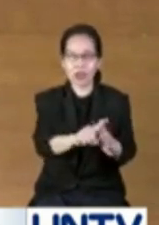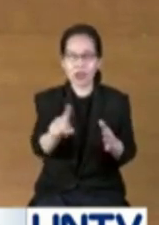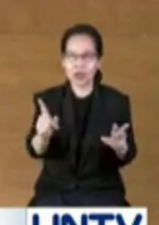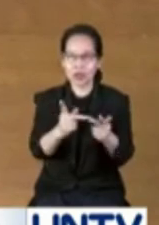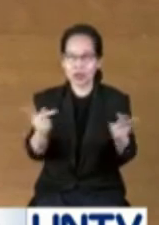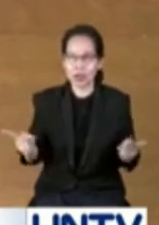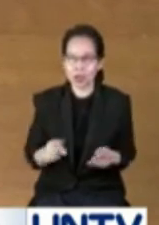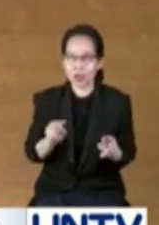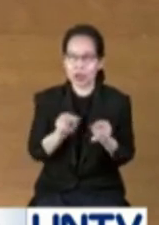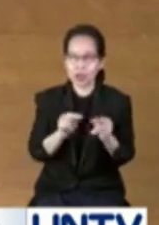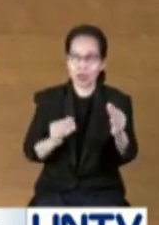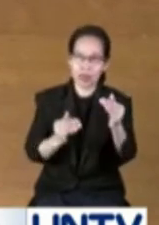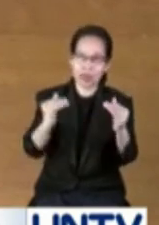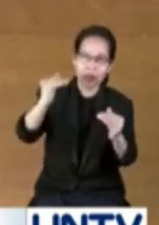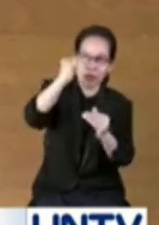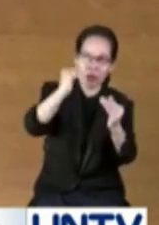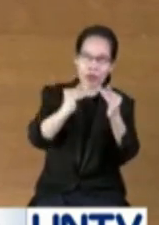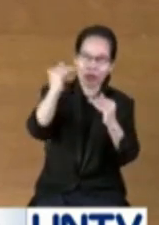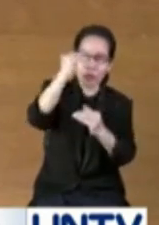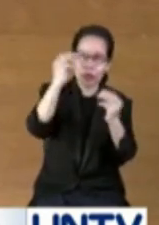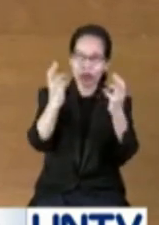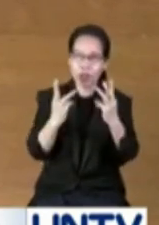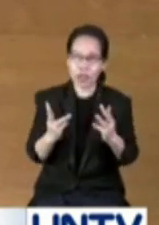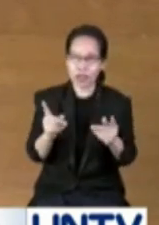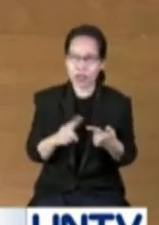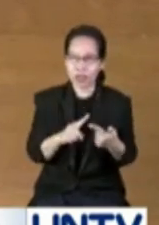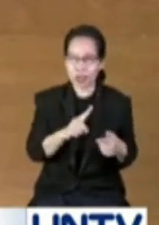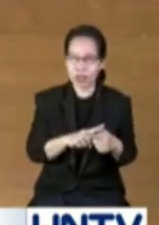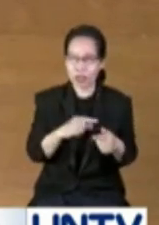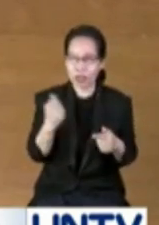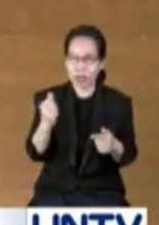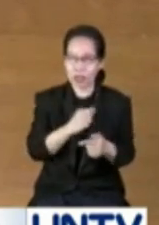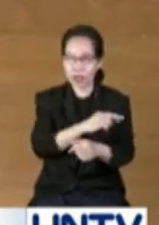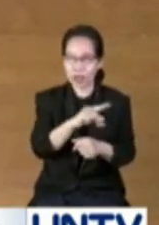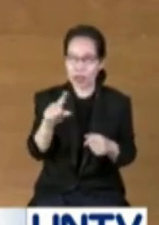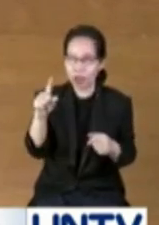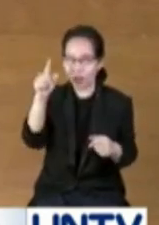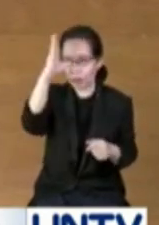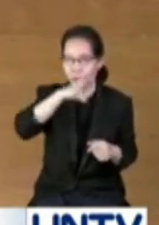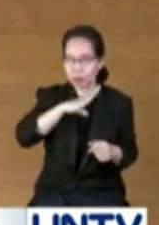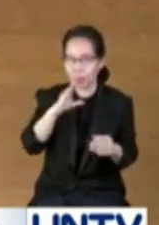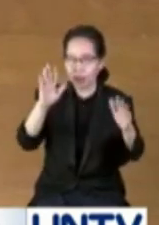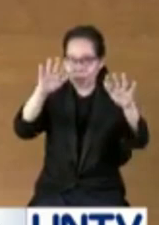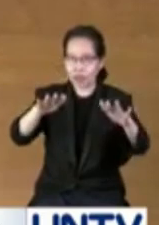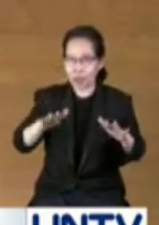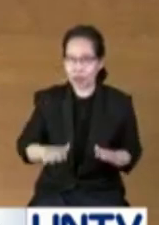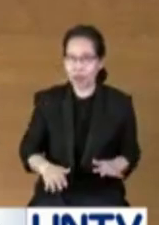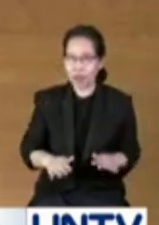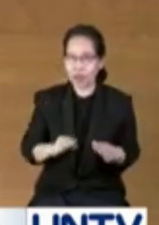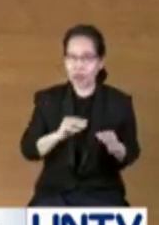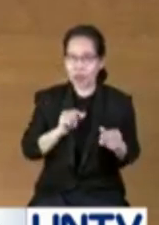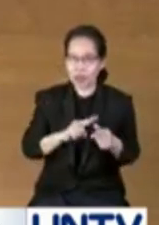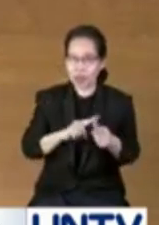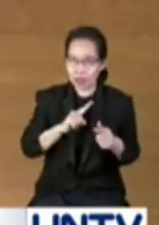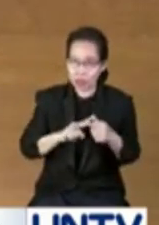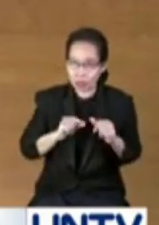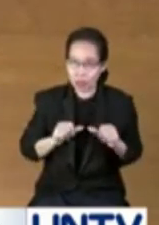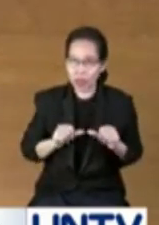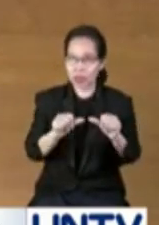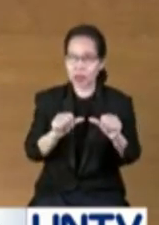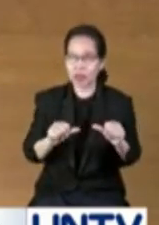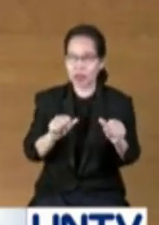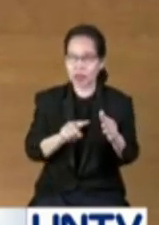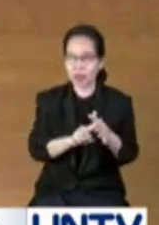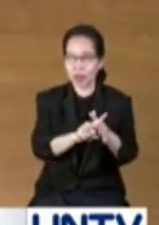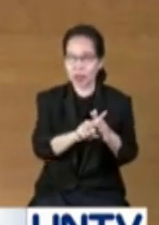weather, as well as other natural and man-made disasters. Furthermore, new evacuation centers are